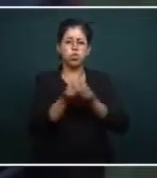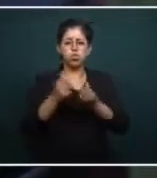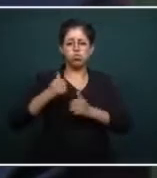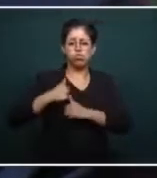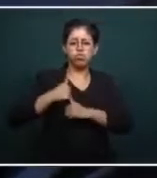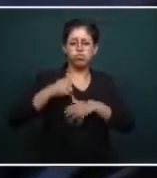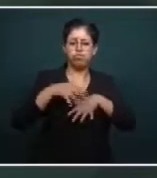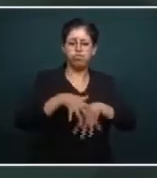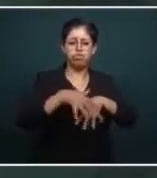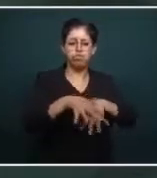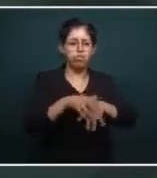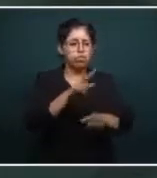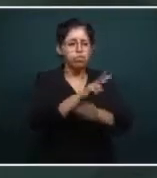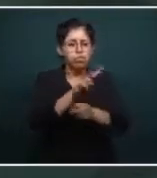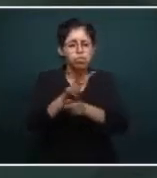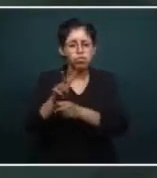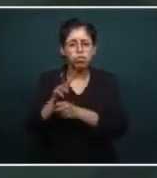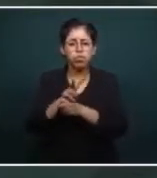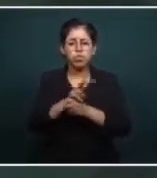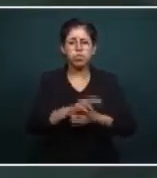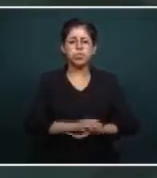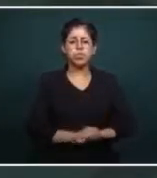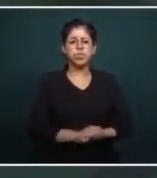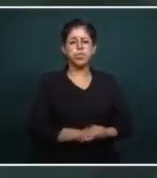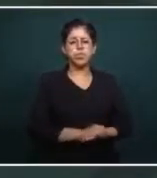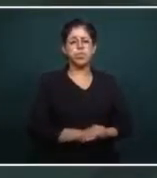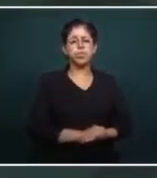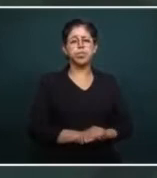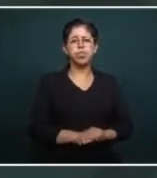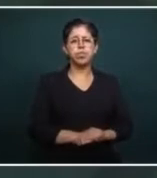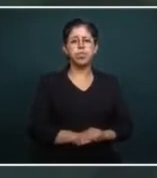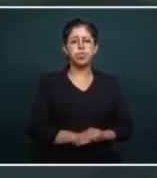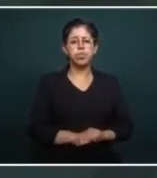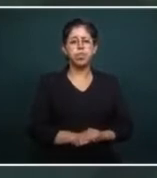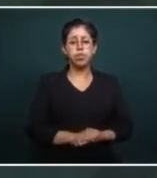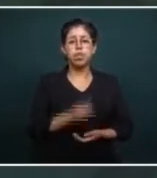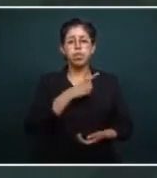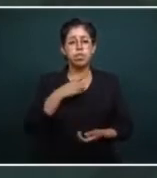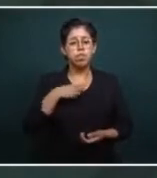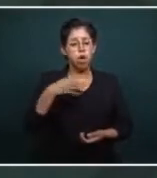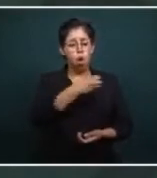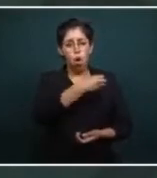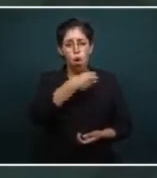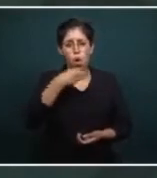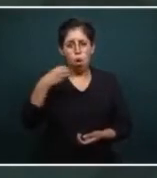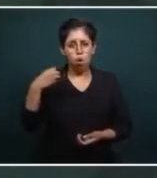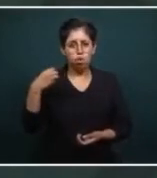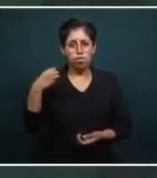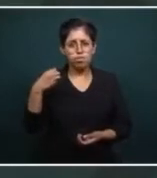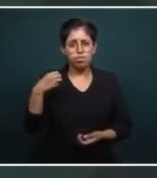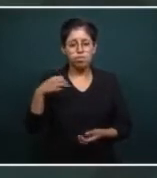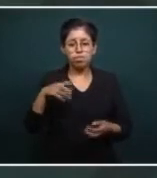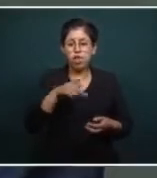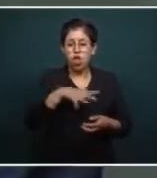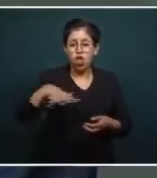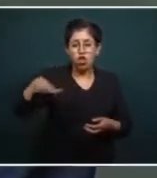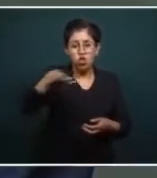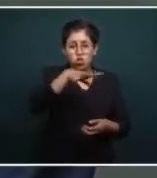dos elementos importantes. these important Uno, elements, la coordinación plena. the coordination, Eso